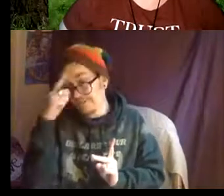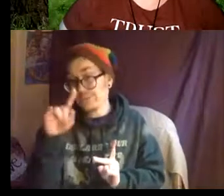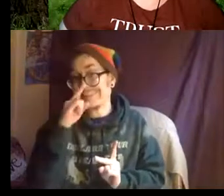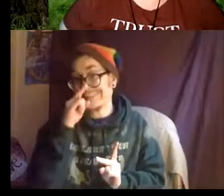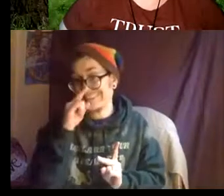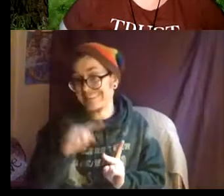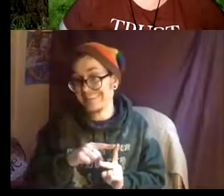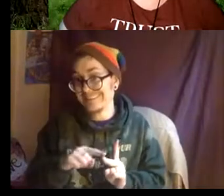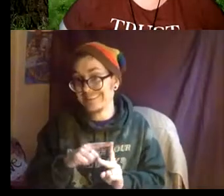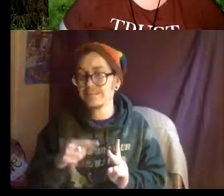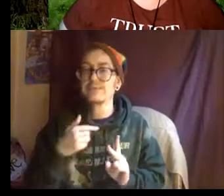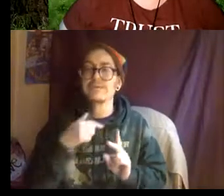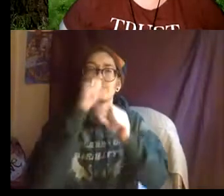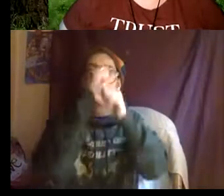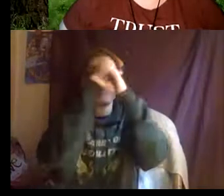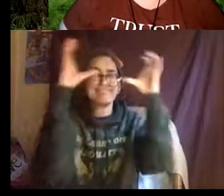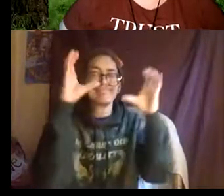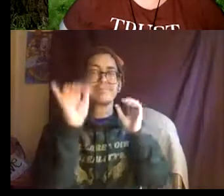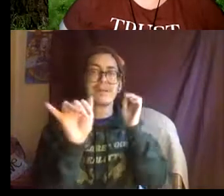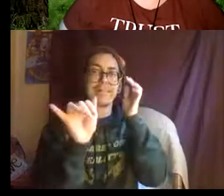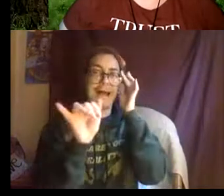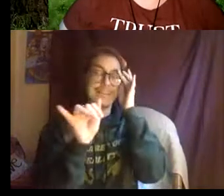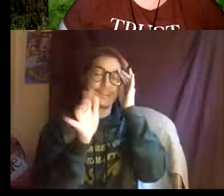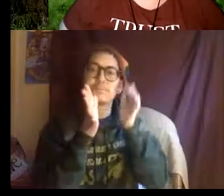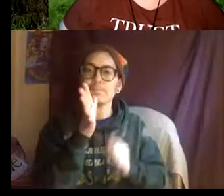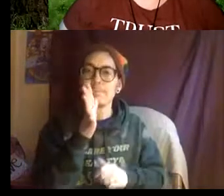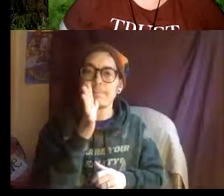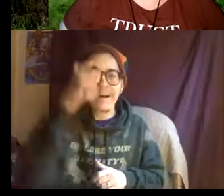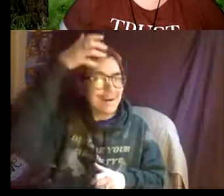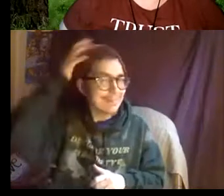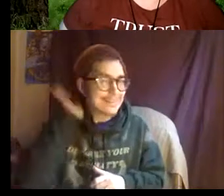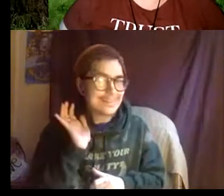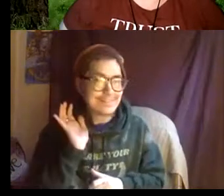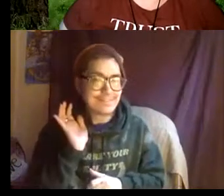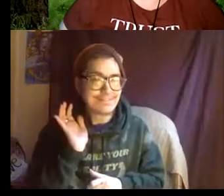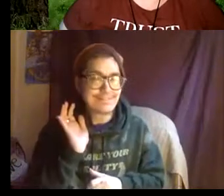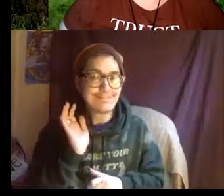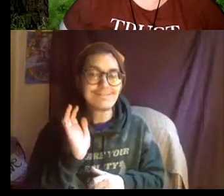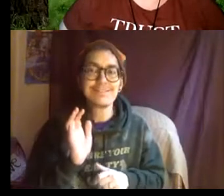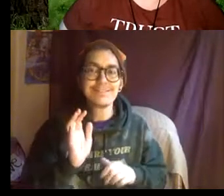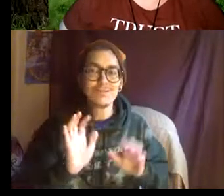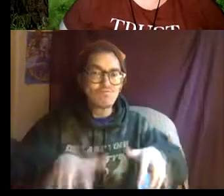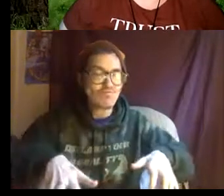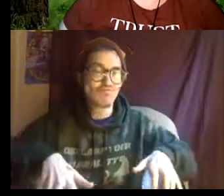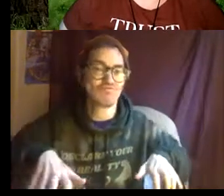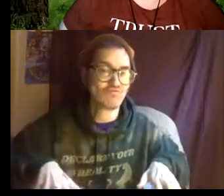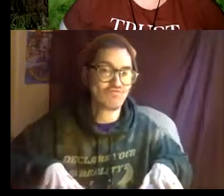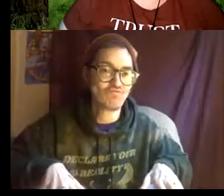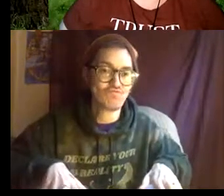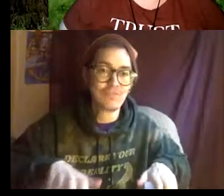you and what's best for the kids, and having really a lot of clarity around that. I like the mother